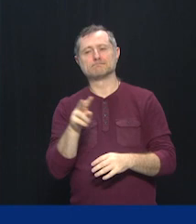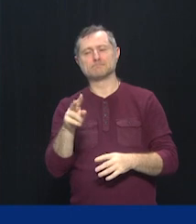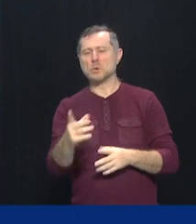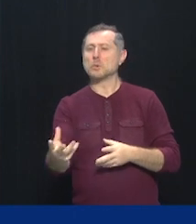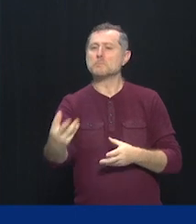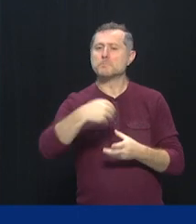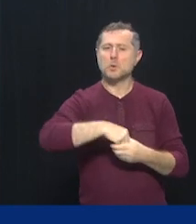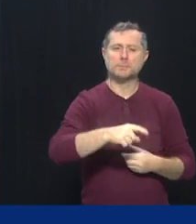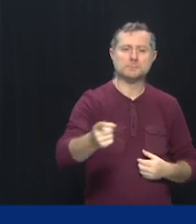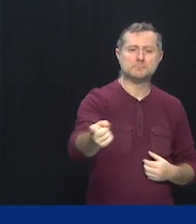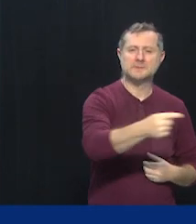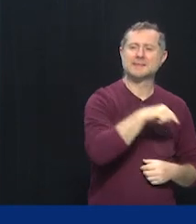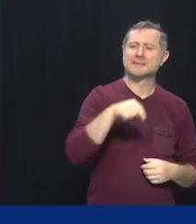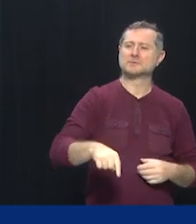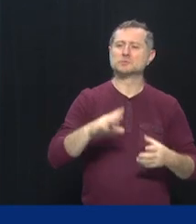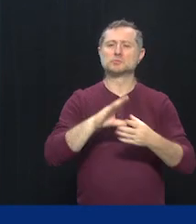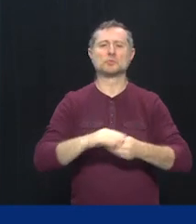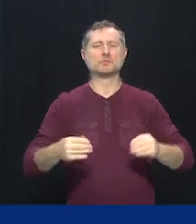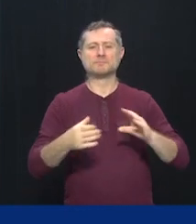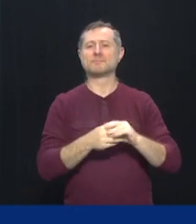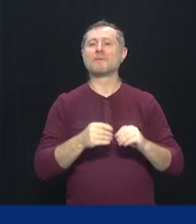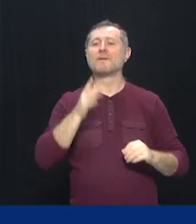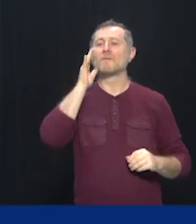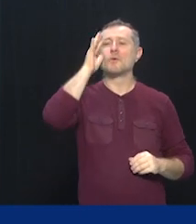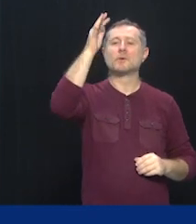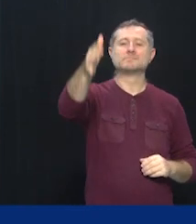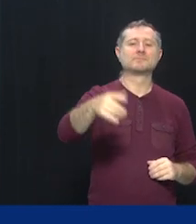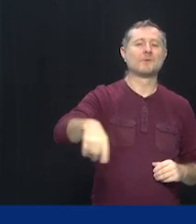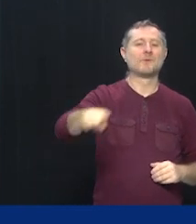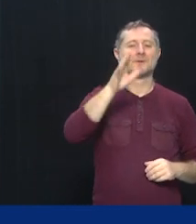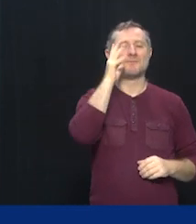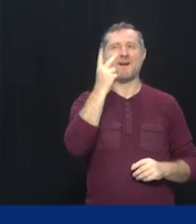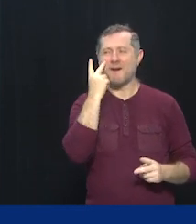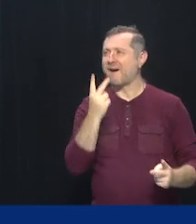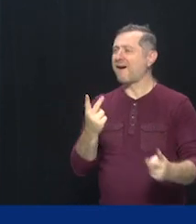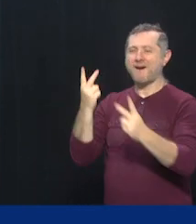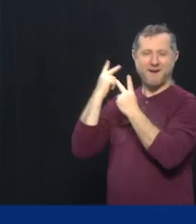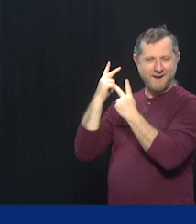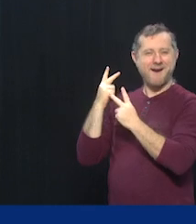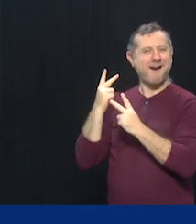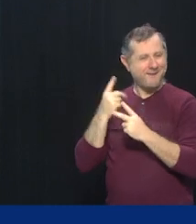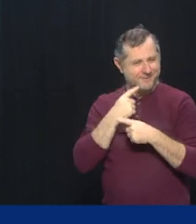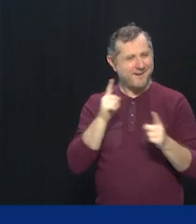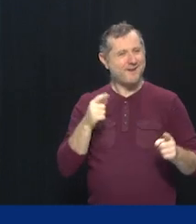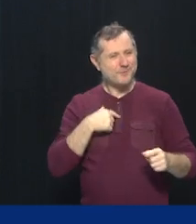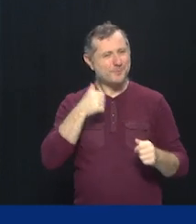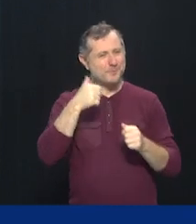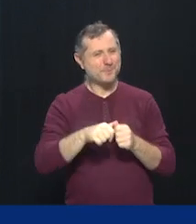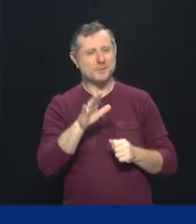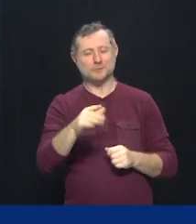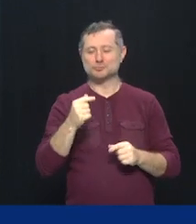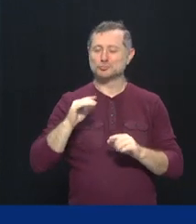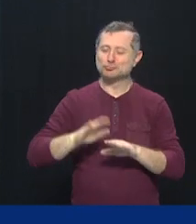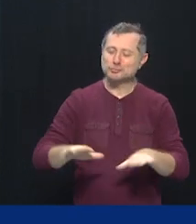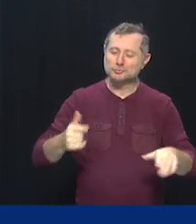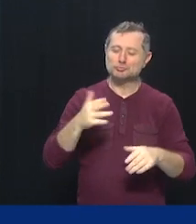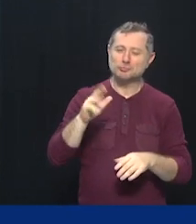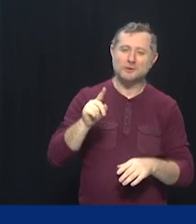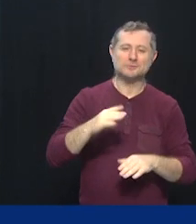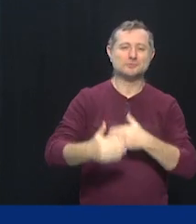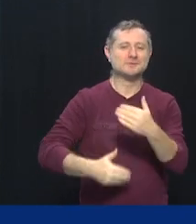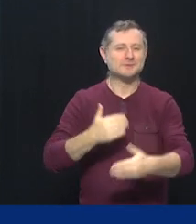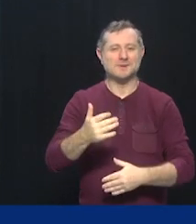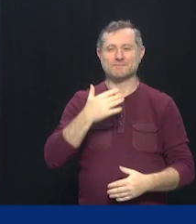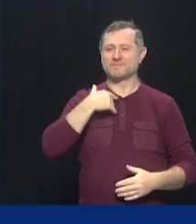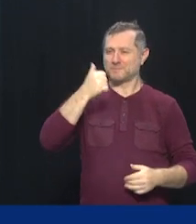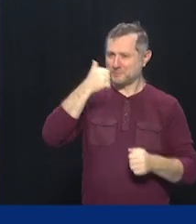story, the narrative that someday you'll tell your children and grandchildren, yes, I was on the front line. The people who are the essential workers, they were out there.